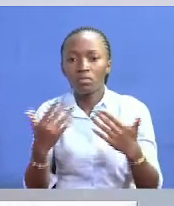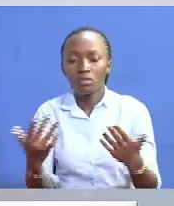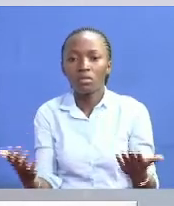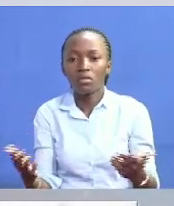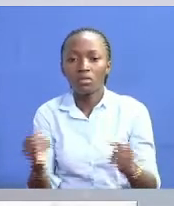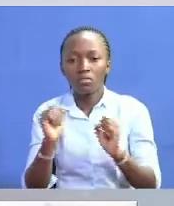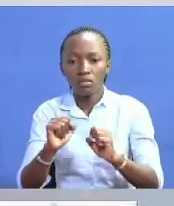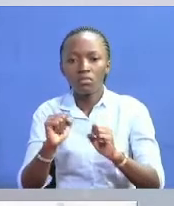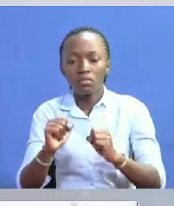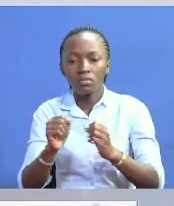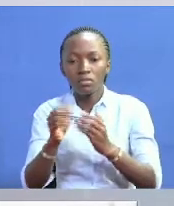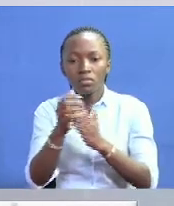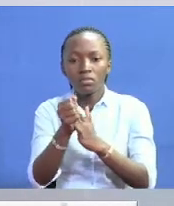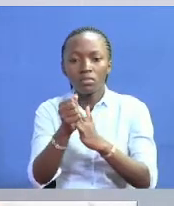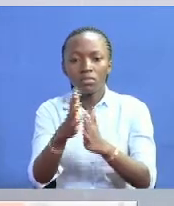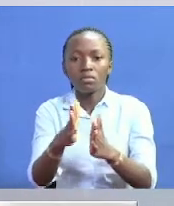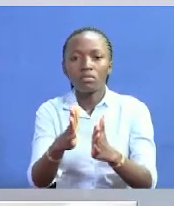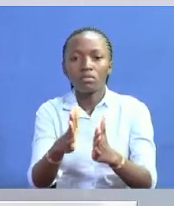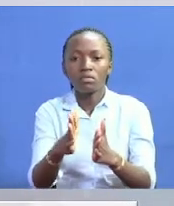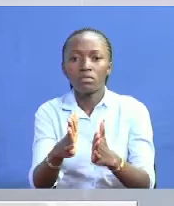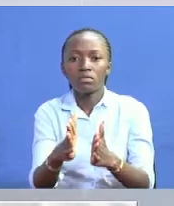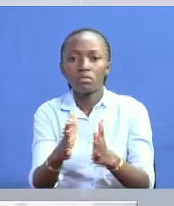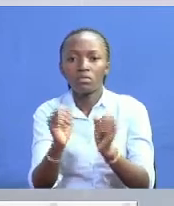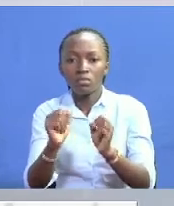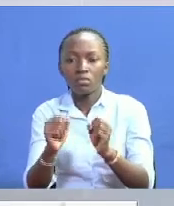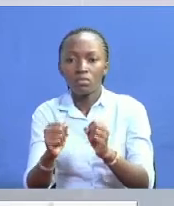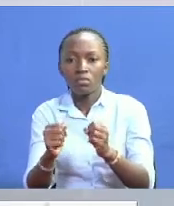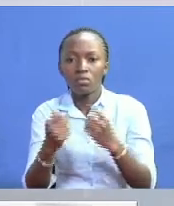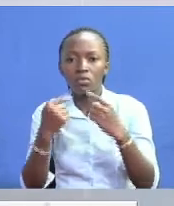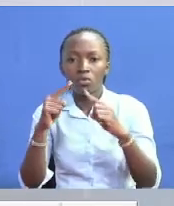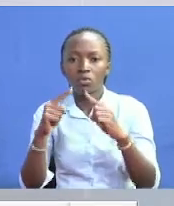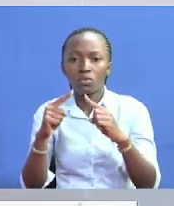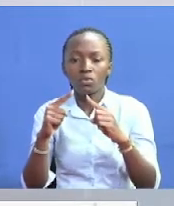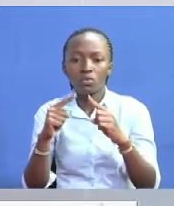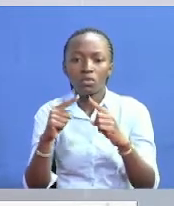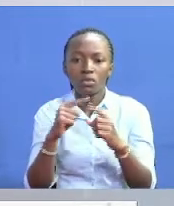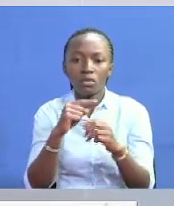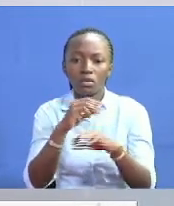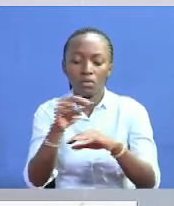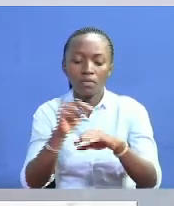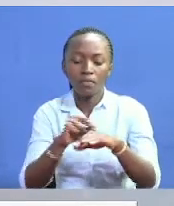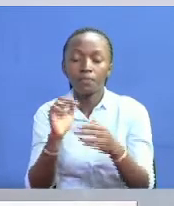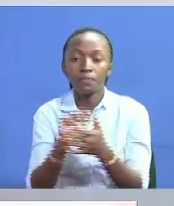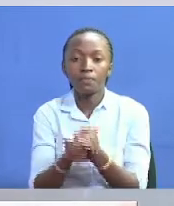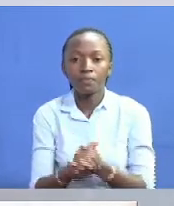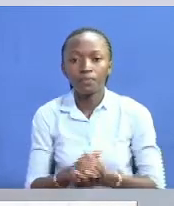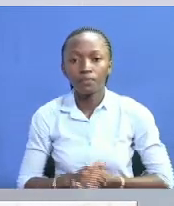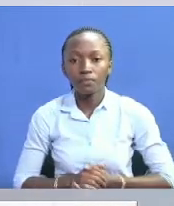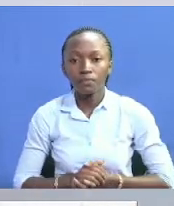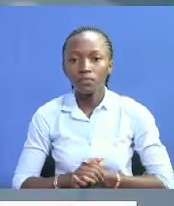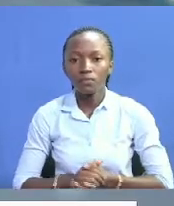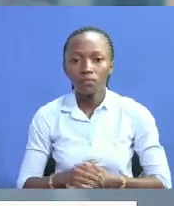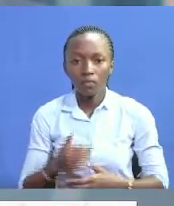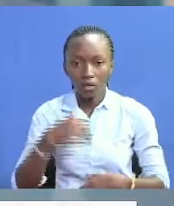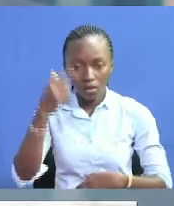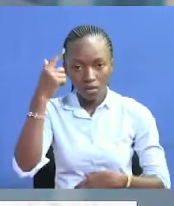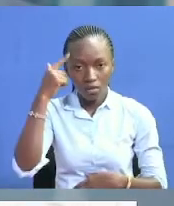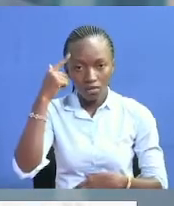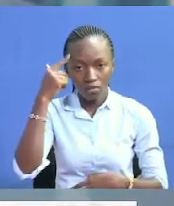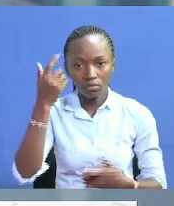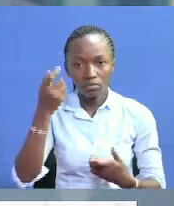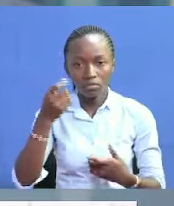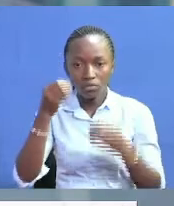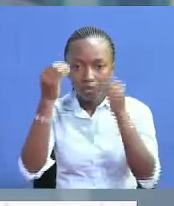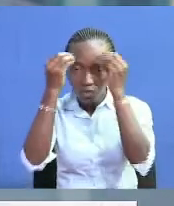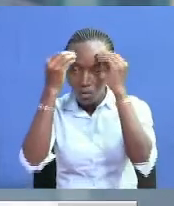leadership should also be addressing nationally? Kerala, we'll start with you. I think, first of all, as students,